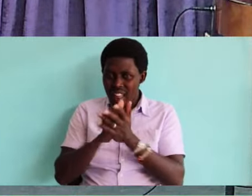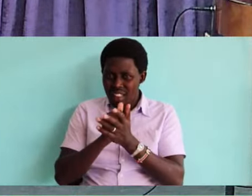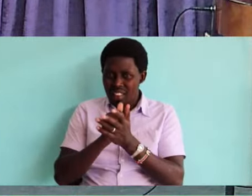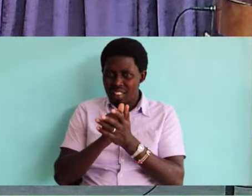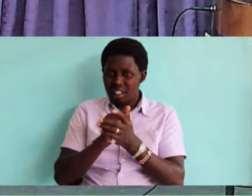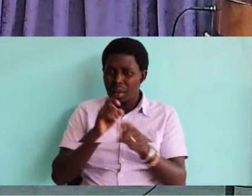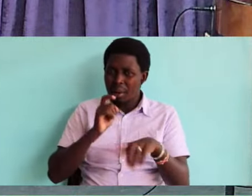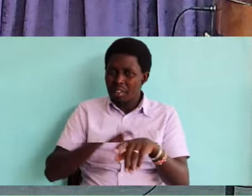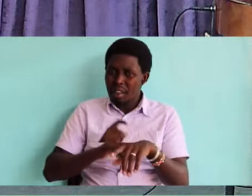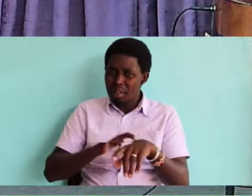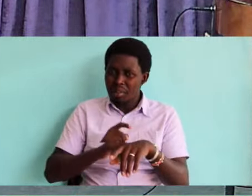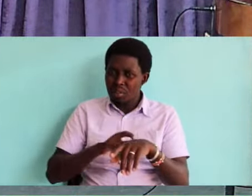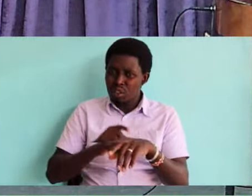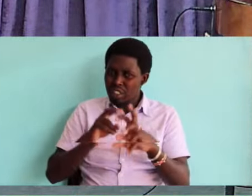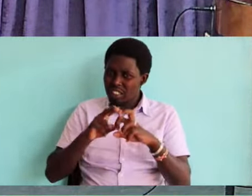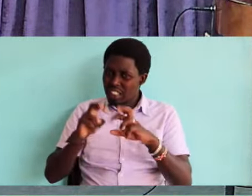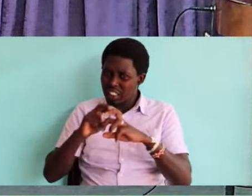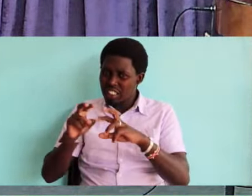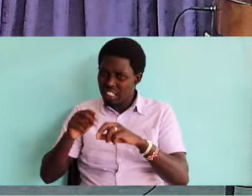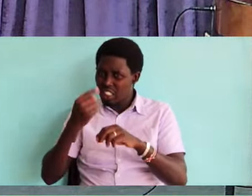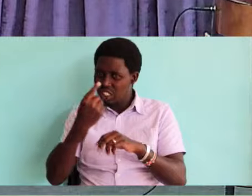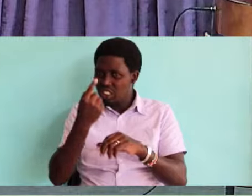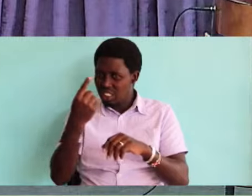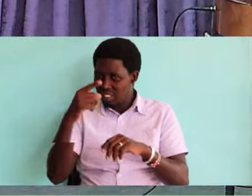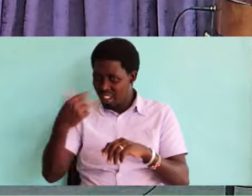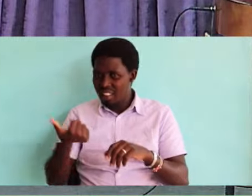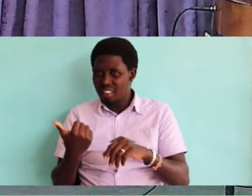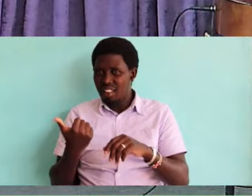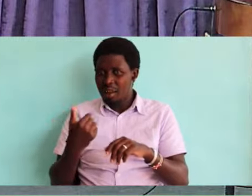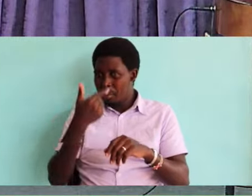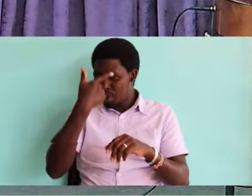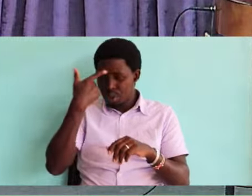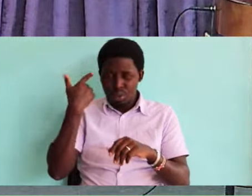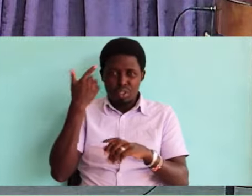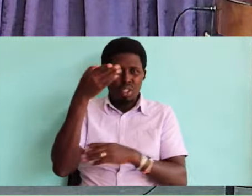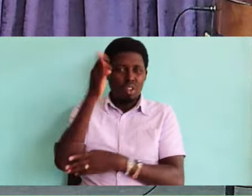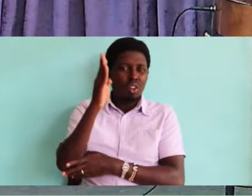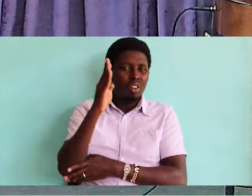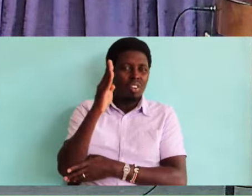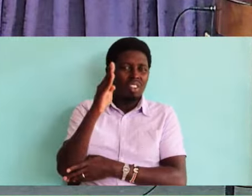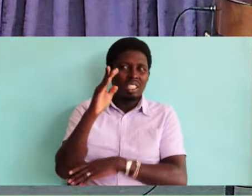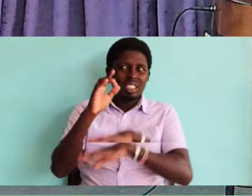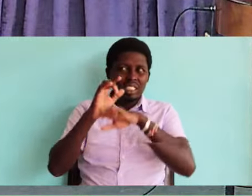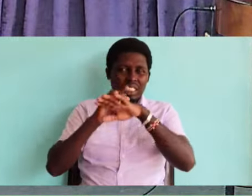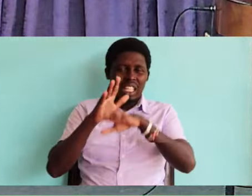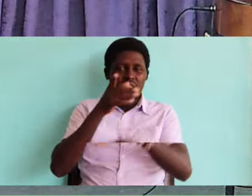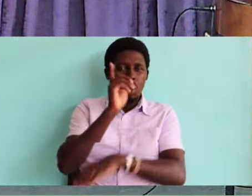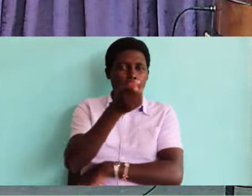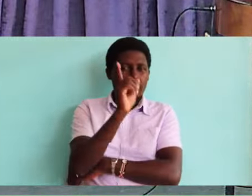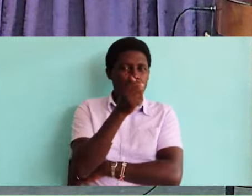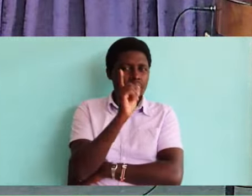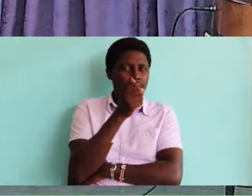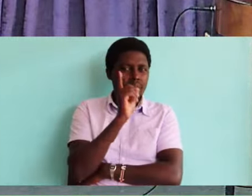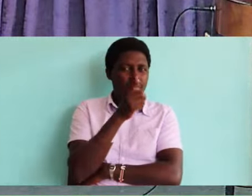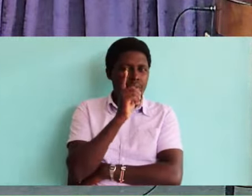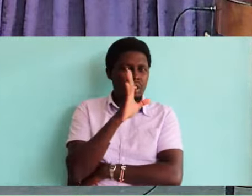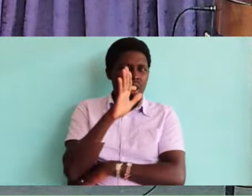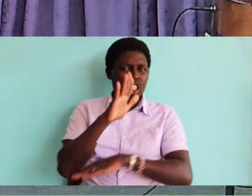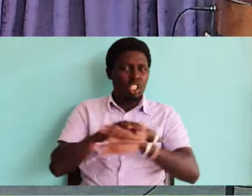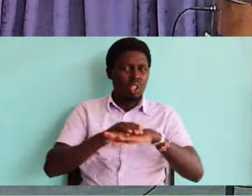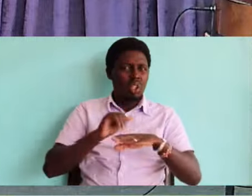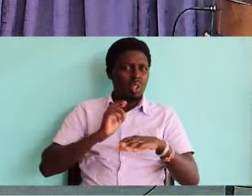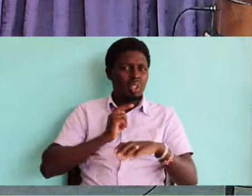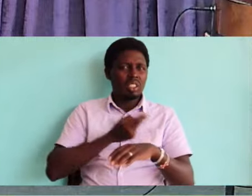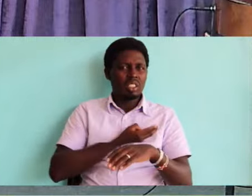on each other? Because God is sending the warning and calls our